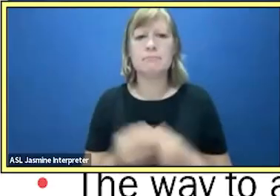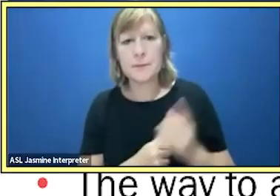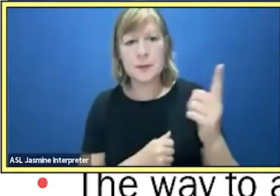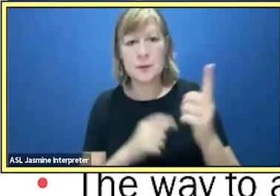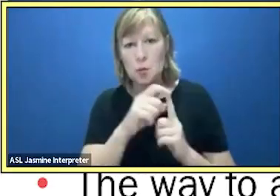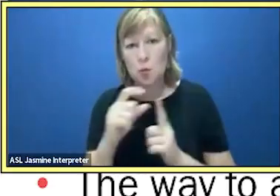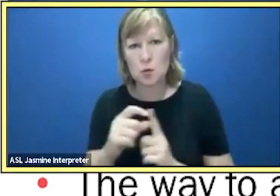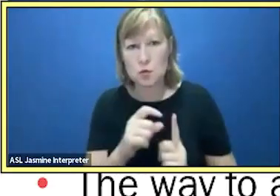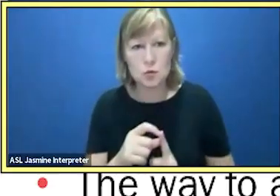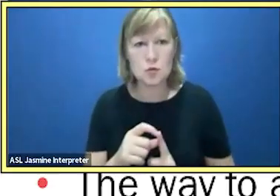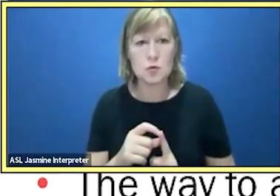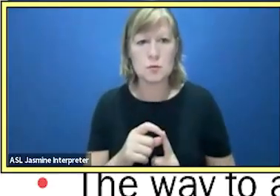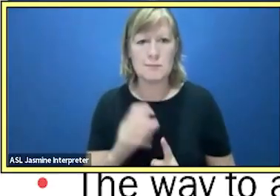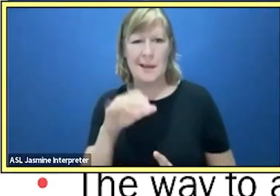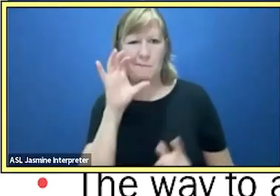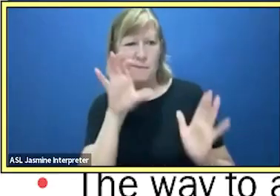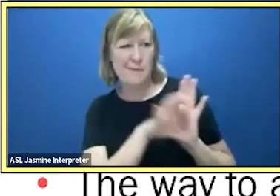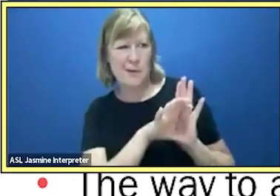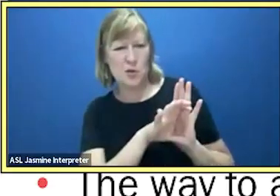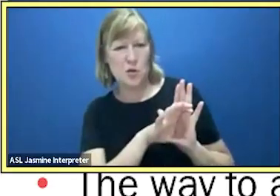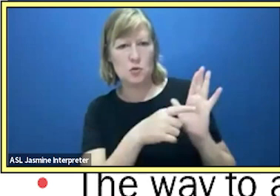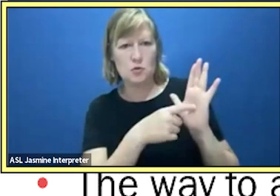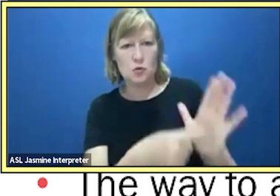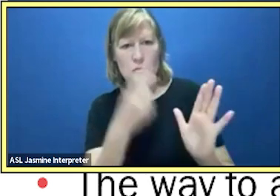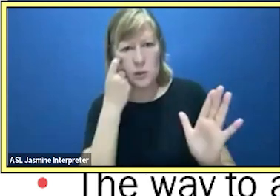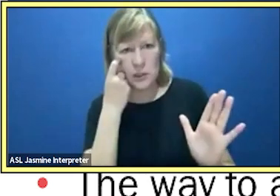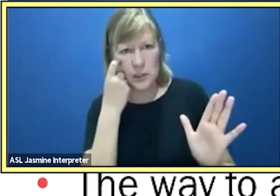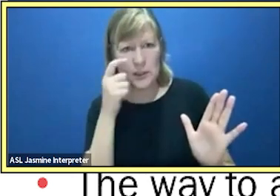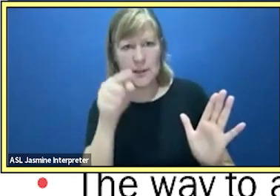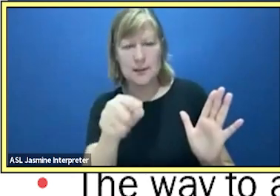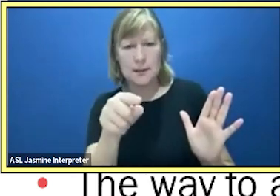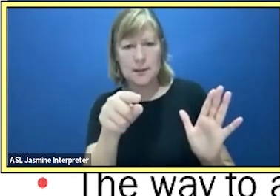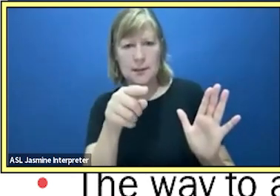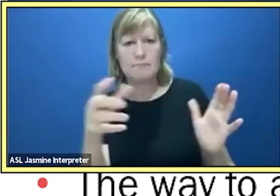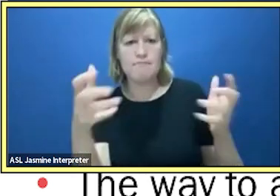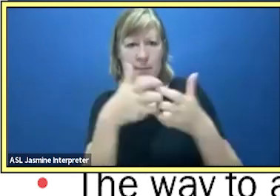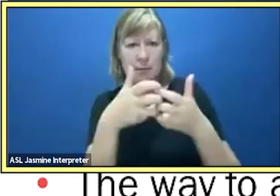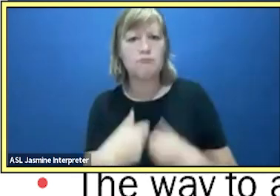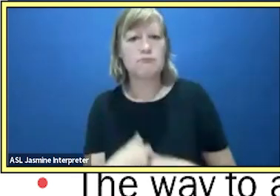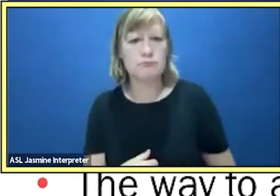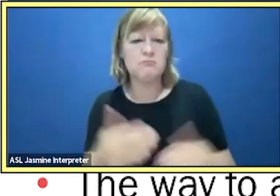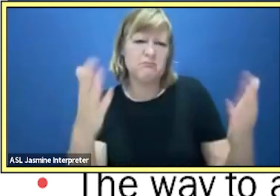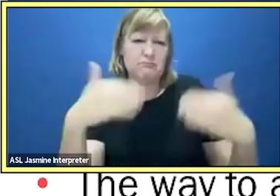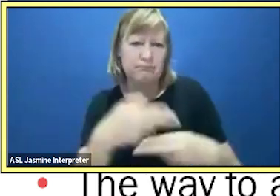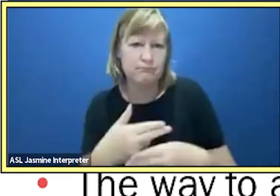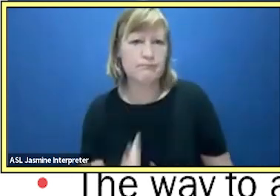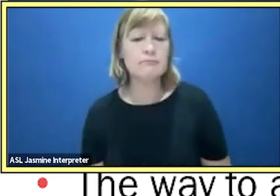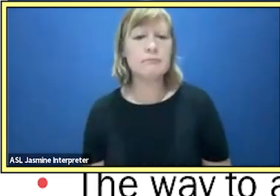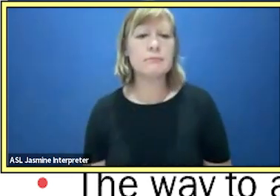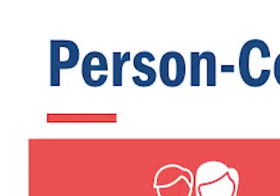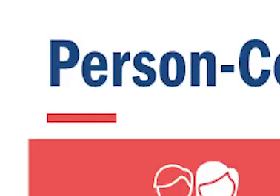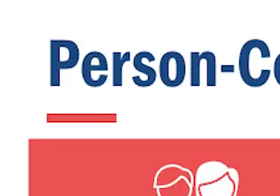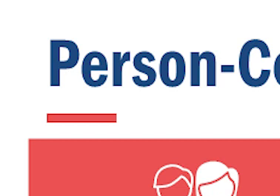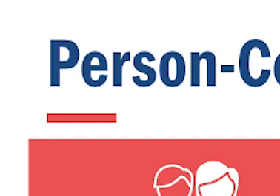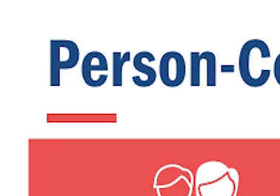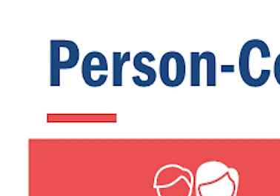So this is just the words to describe the picture we just shared. I think this is what we talked about. You can go right to the next